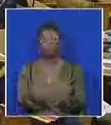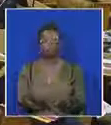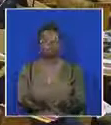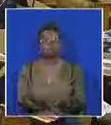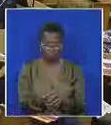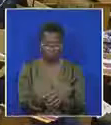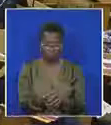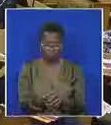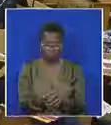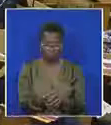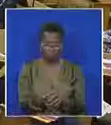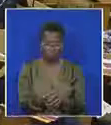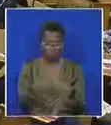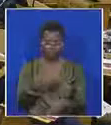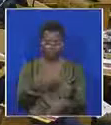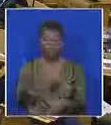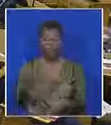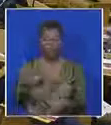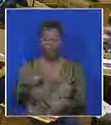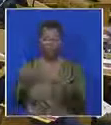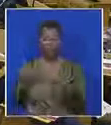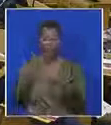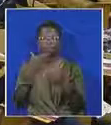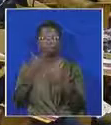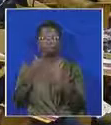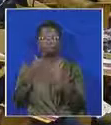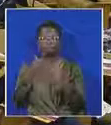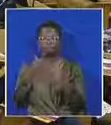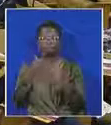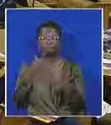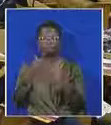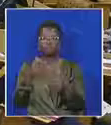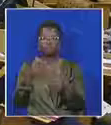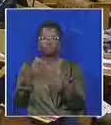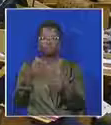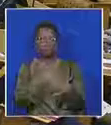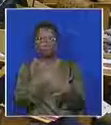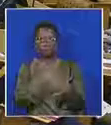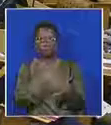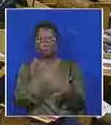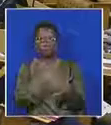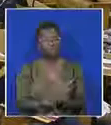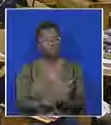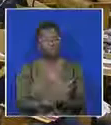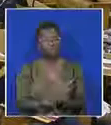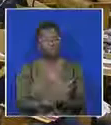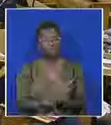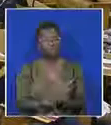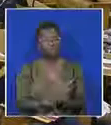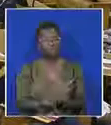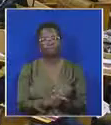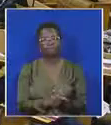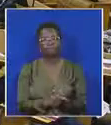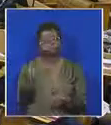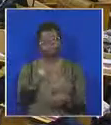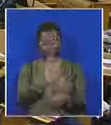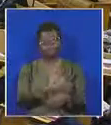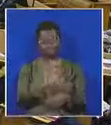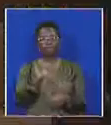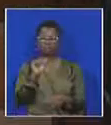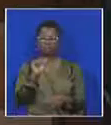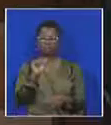Thank you, Madam Speaker. Honorable Deputy President, South Africa is well known internationally for its